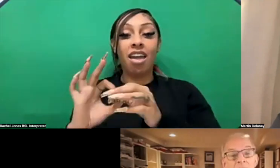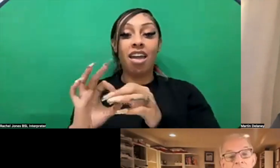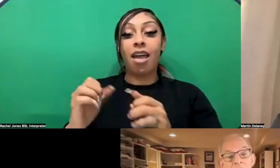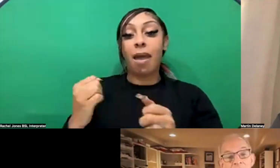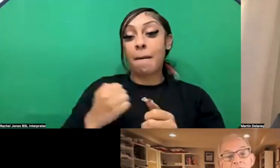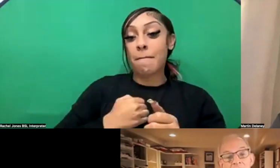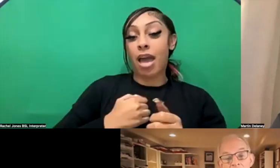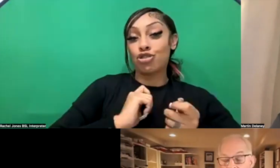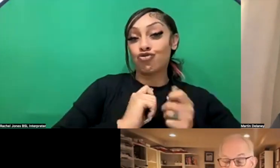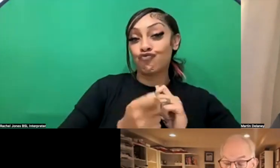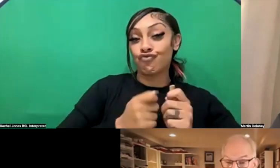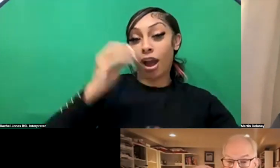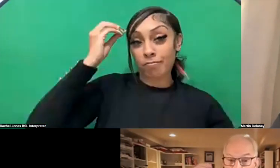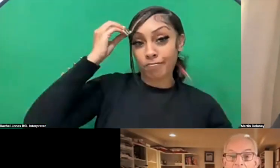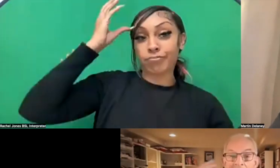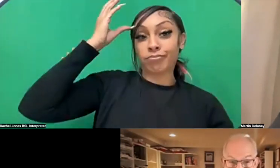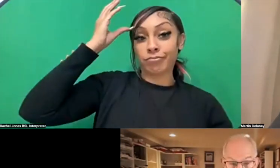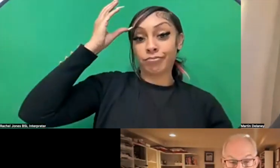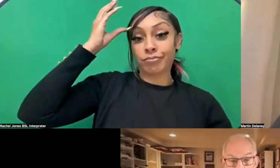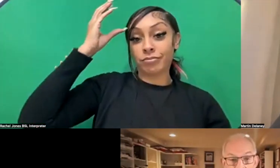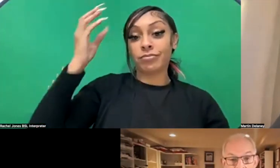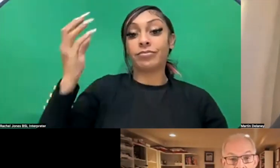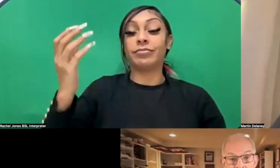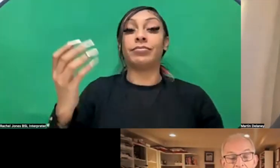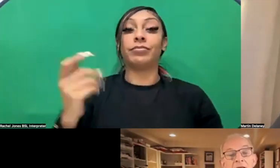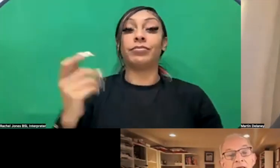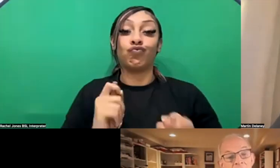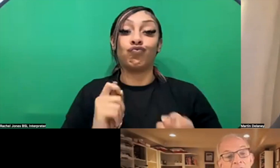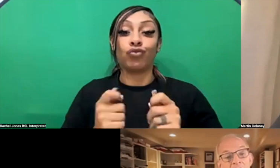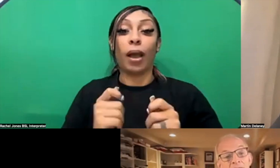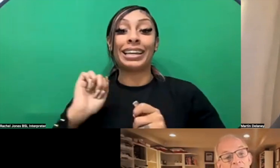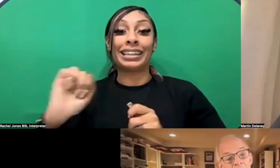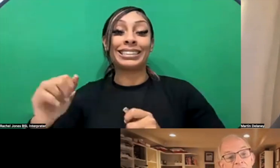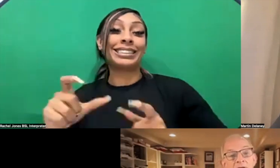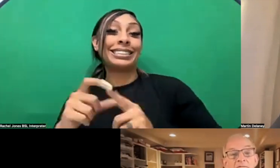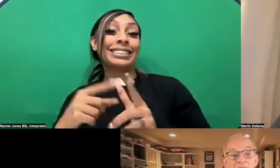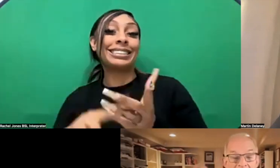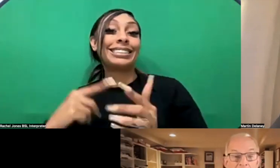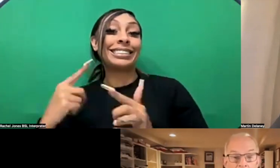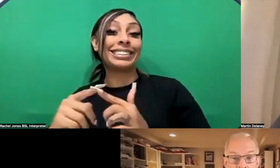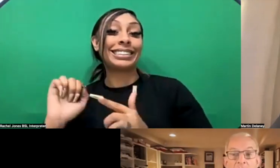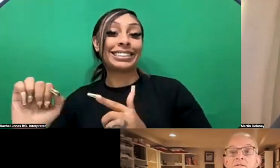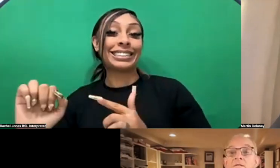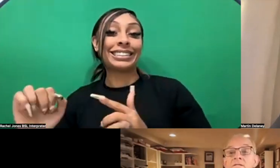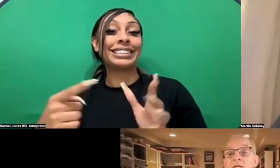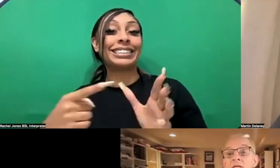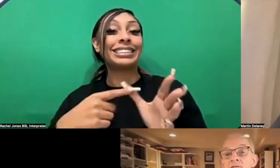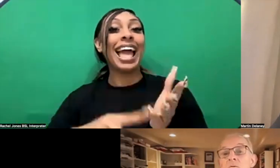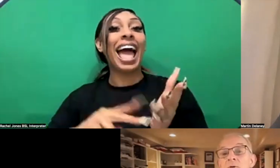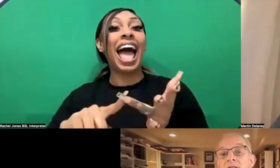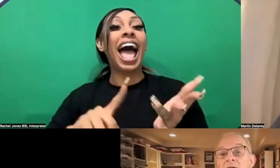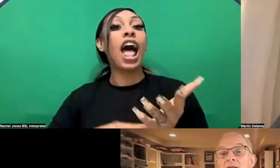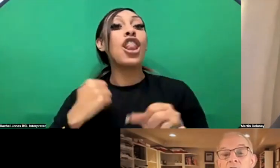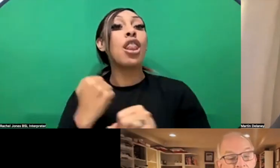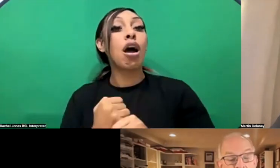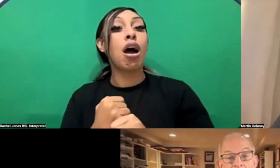of drum machines, or from the area of drum machines, and Dave in the area of analog synthesis. So we